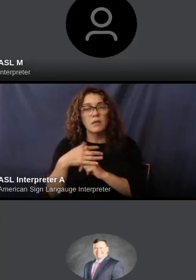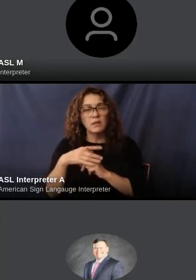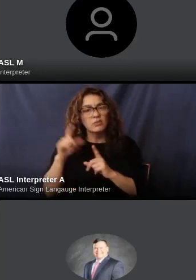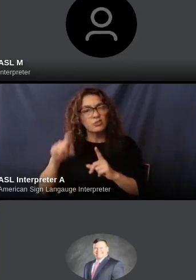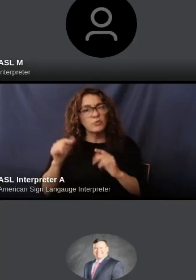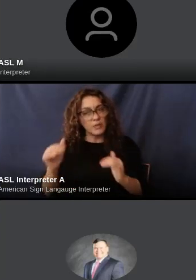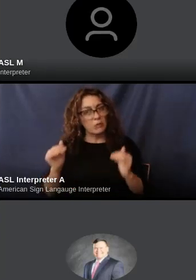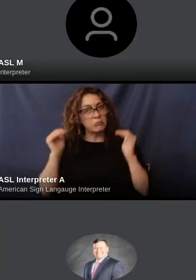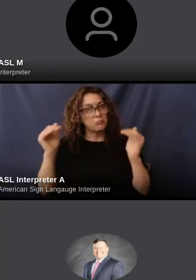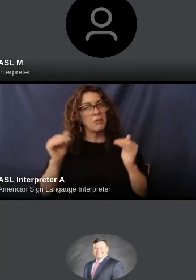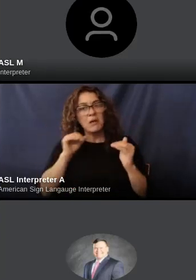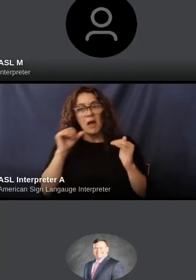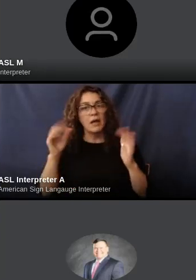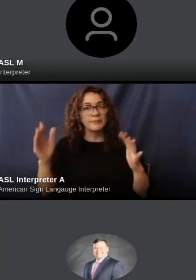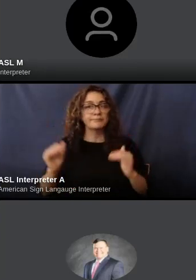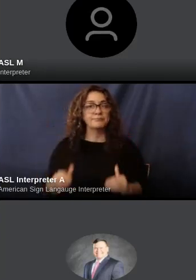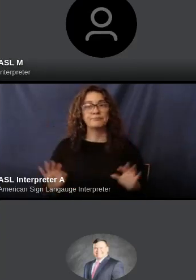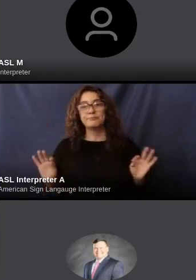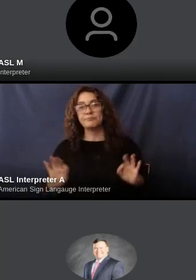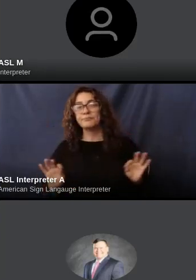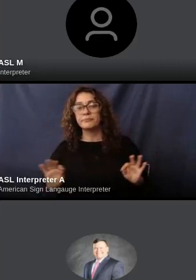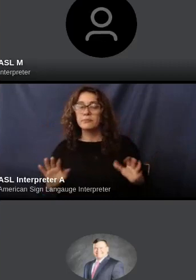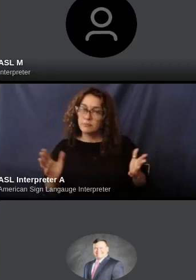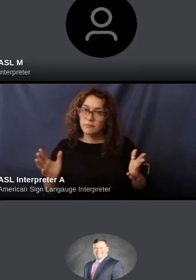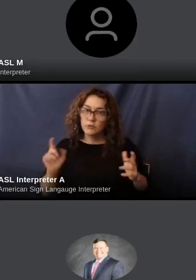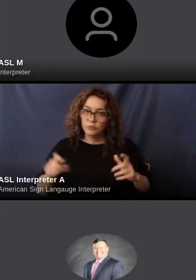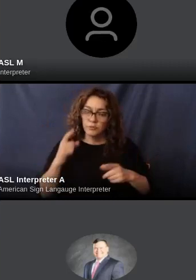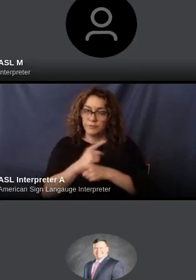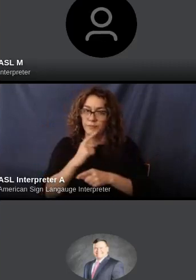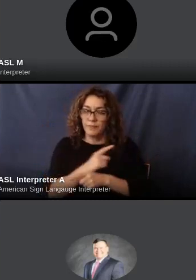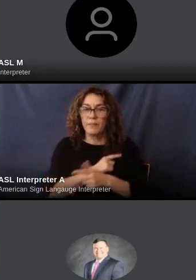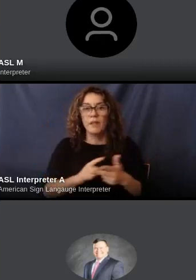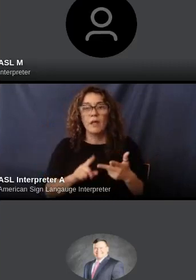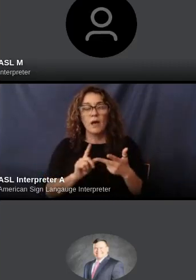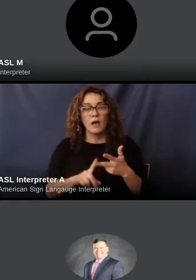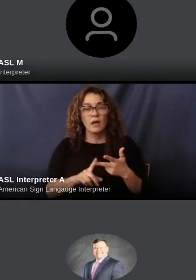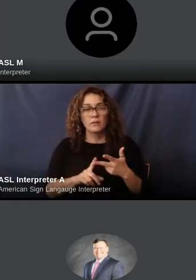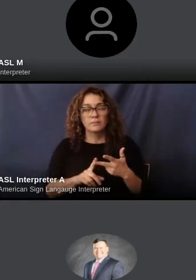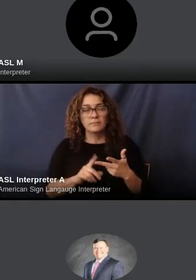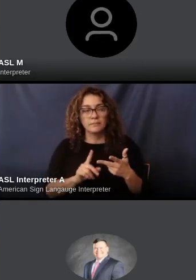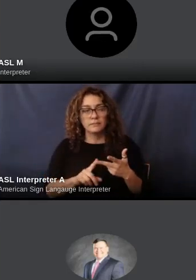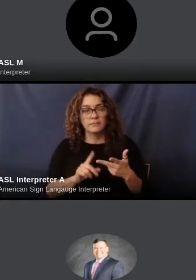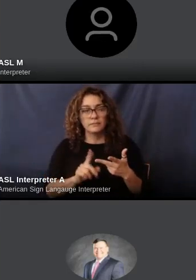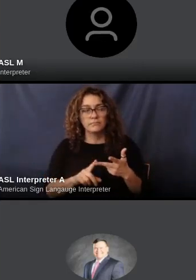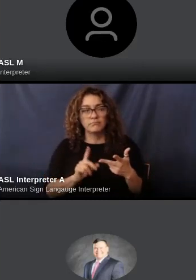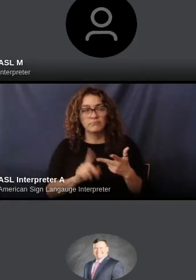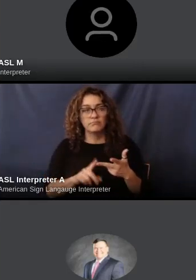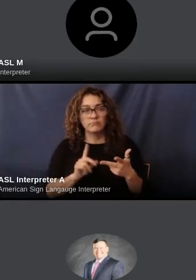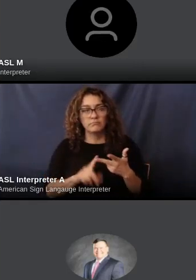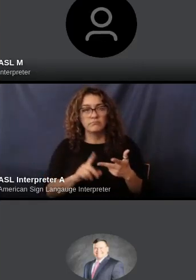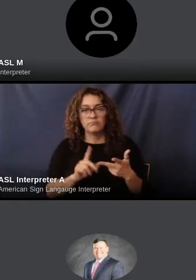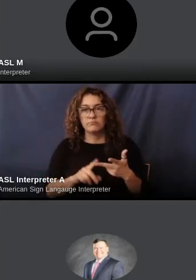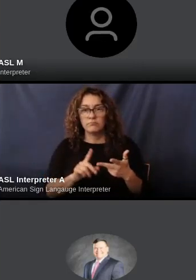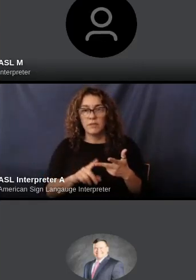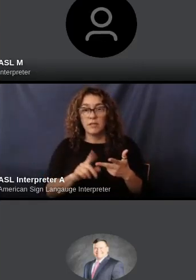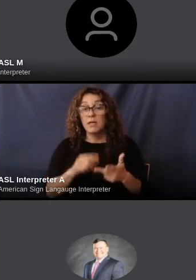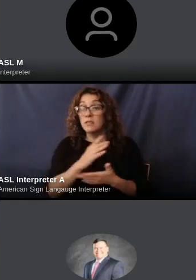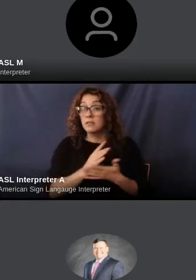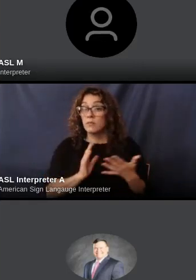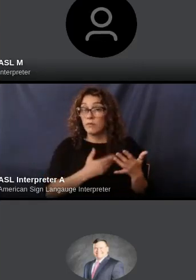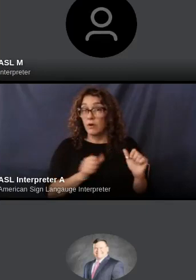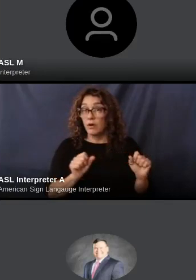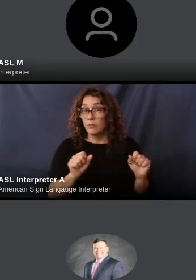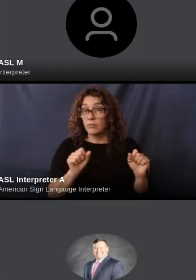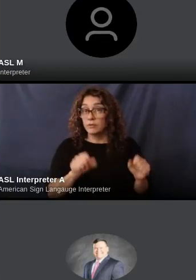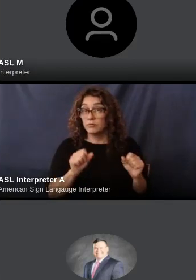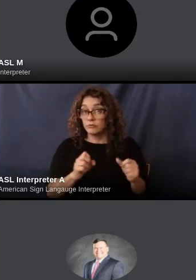we expect, and making sure also that those potentially approved providers, if they